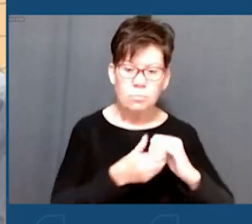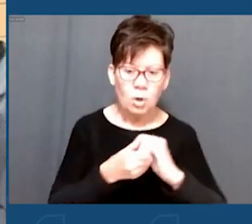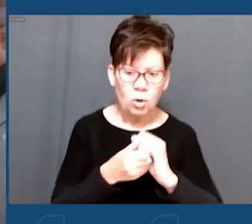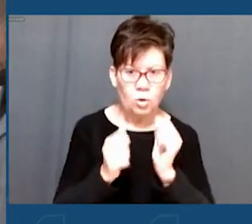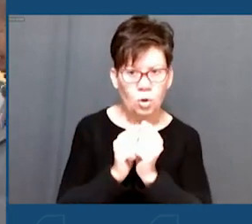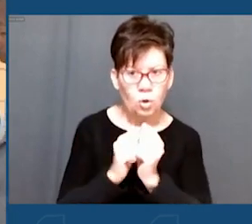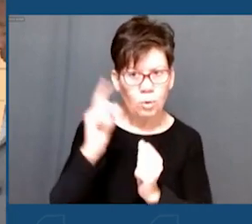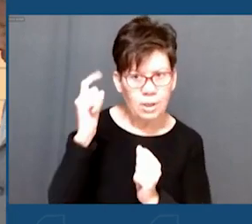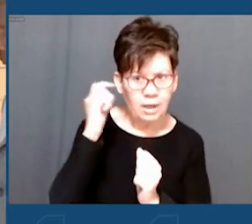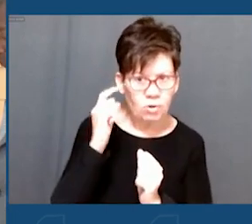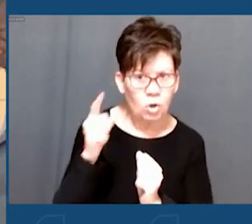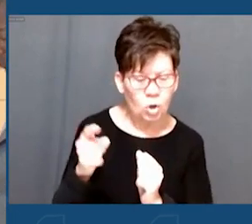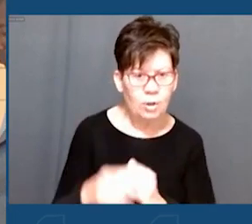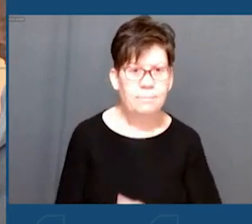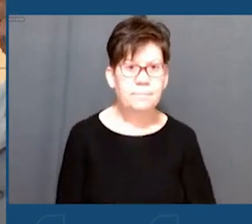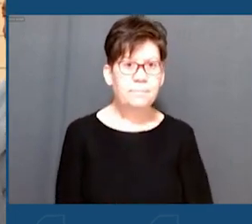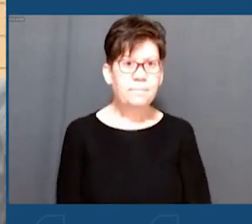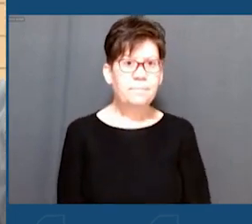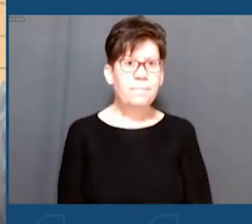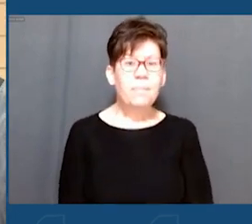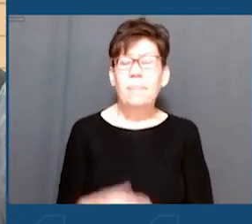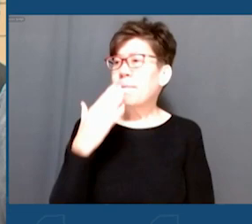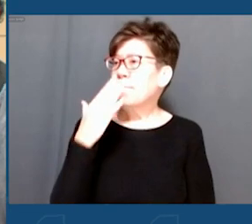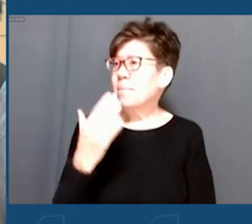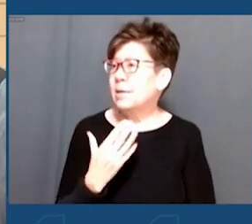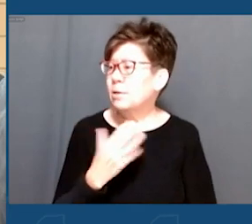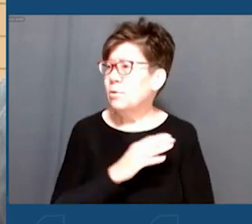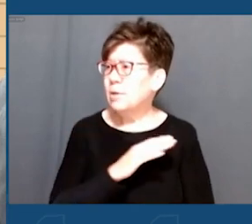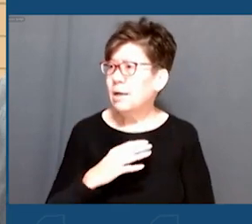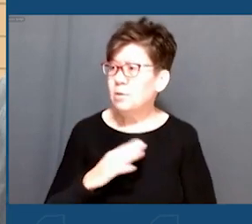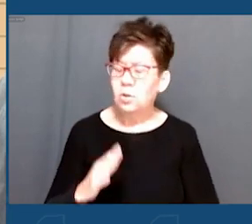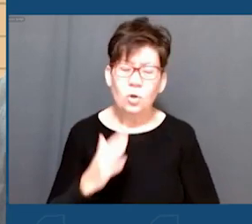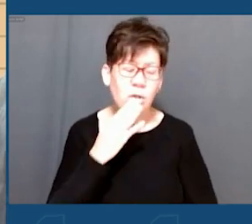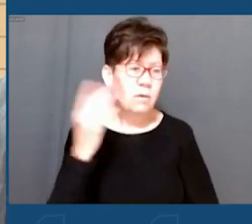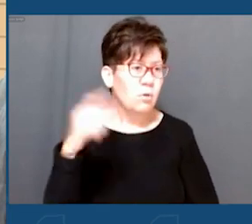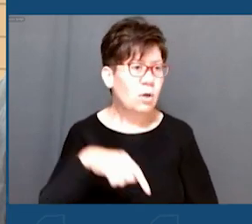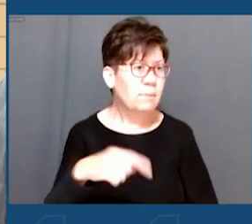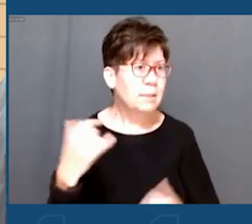Councilor. Thank you, Councilor, and thank you all for attending here today. If there's any